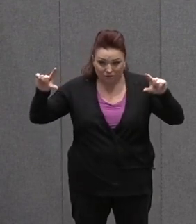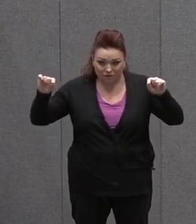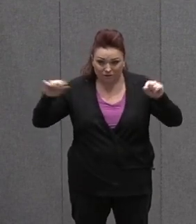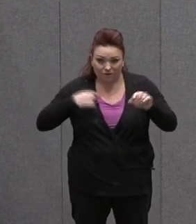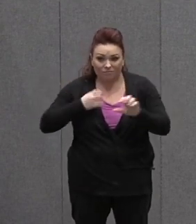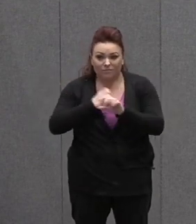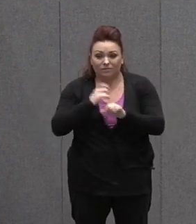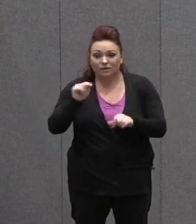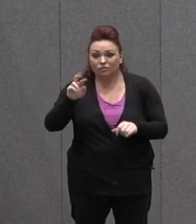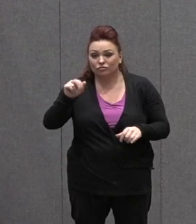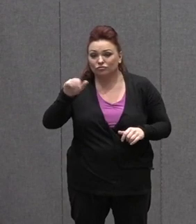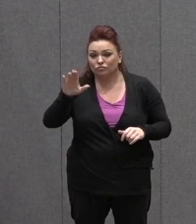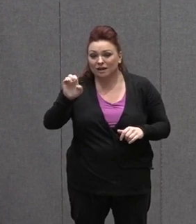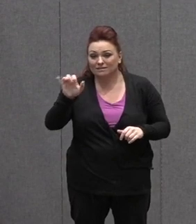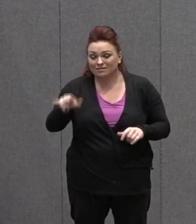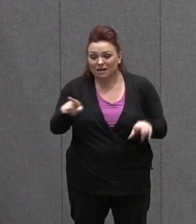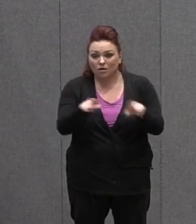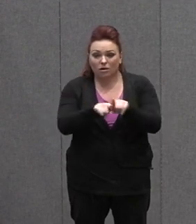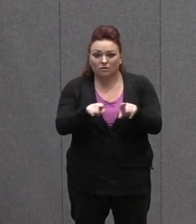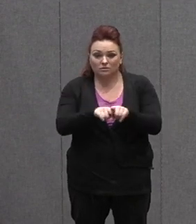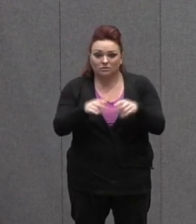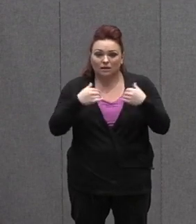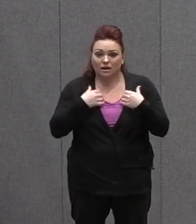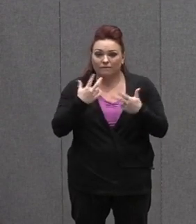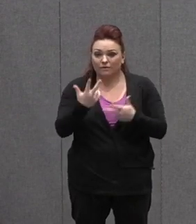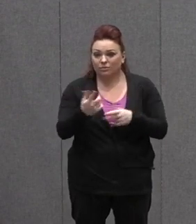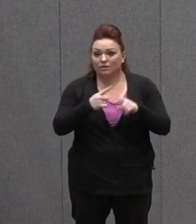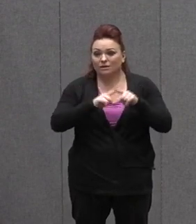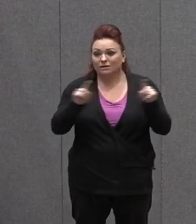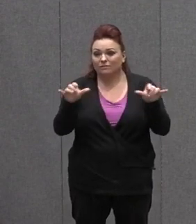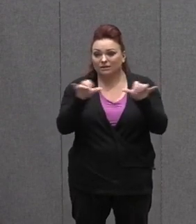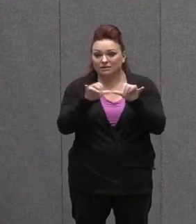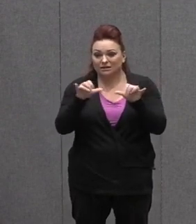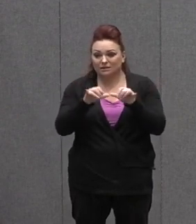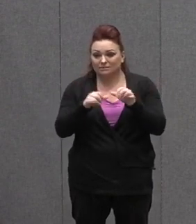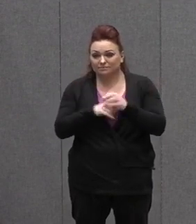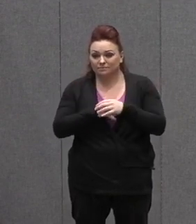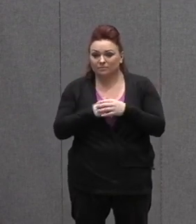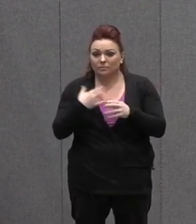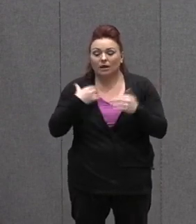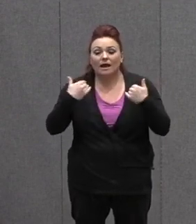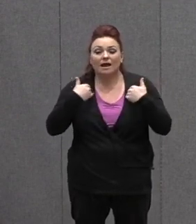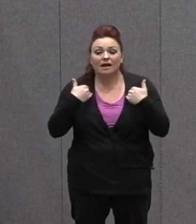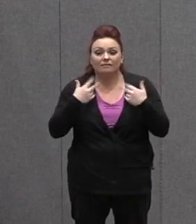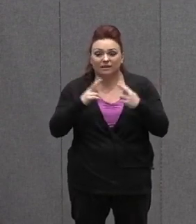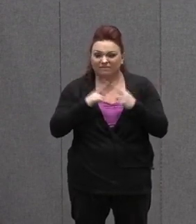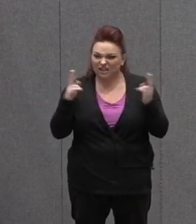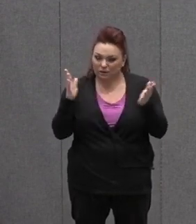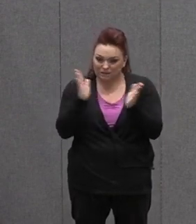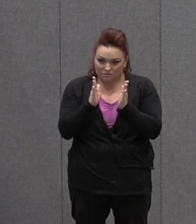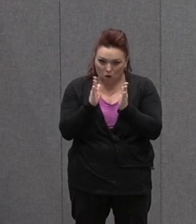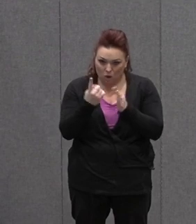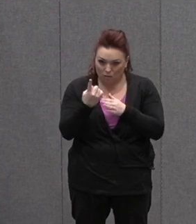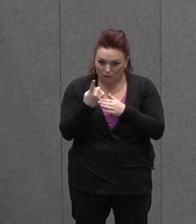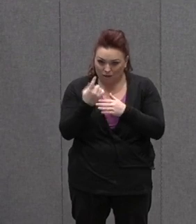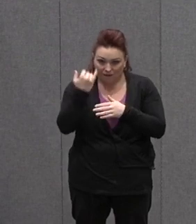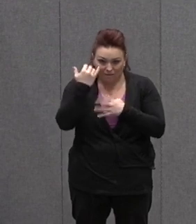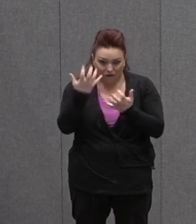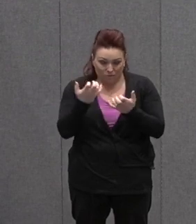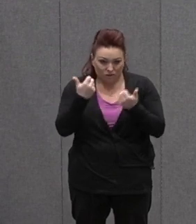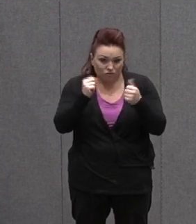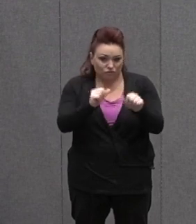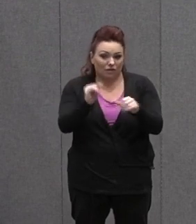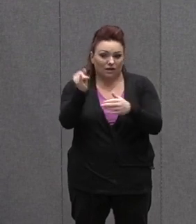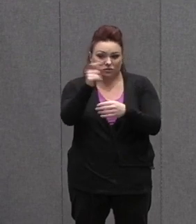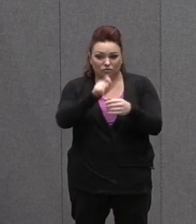you're tracing those as well. I have three different sizes. I even have a very small one if I want to try